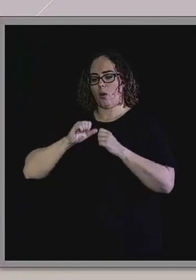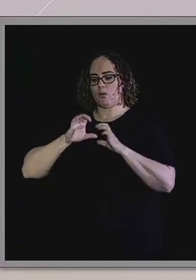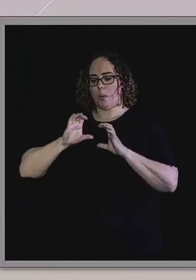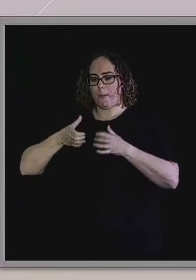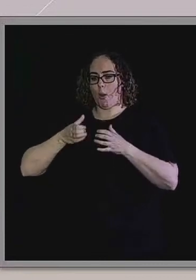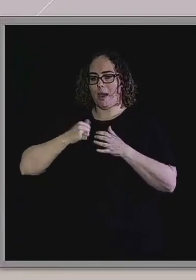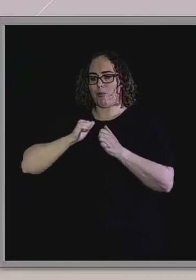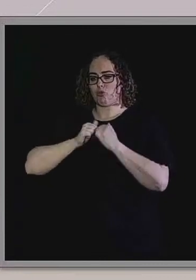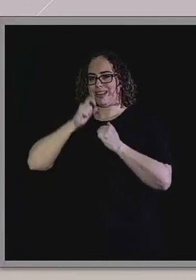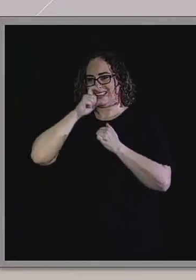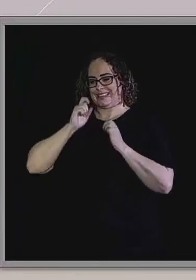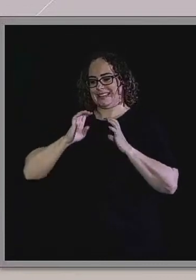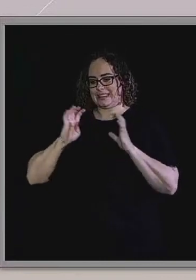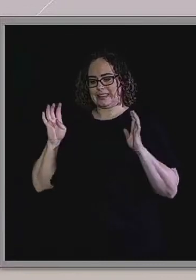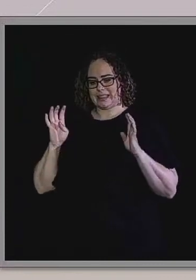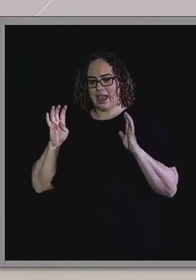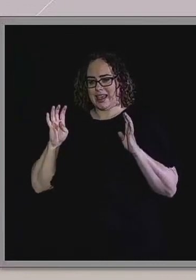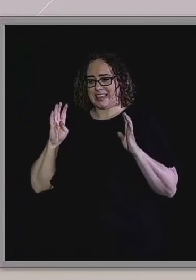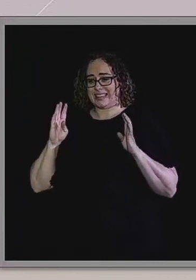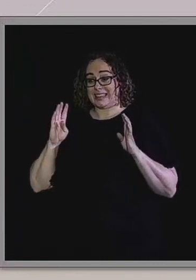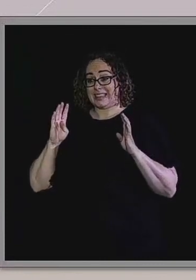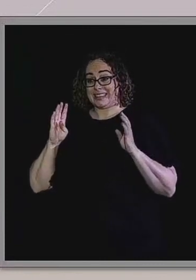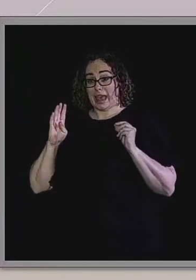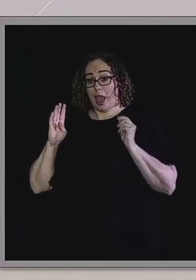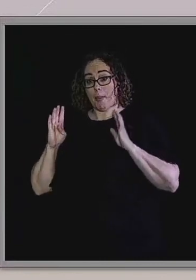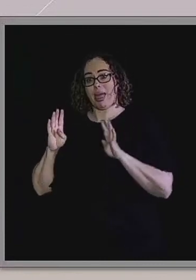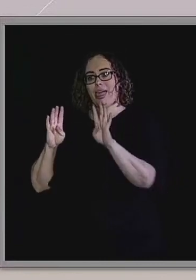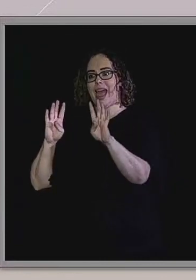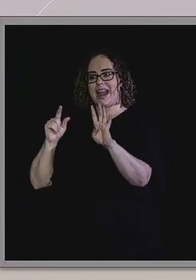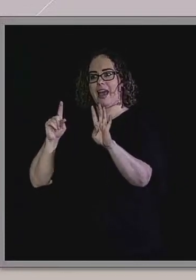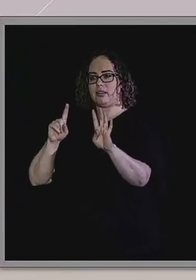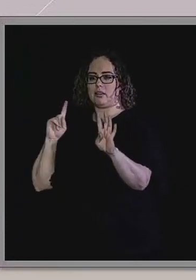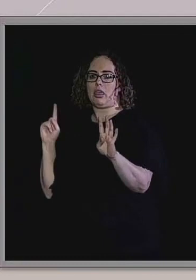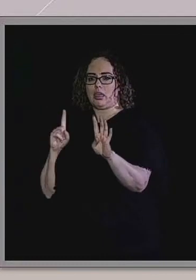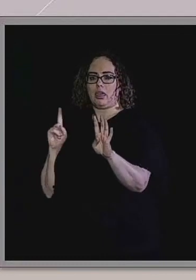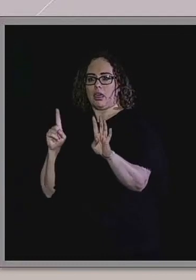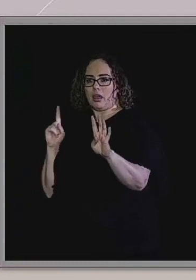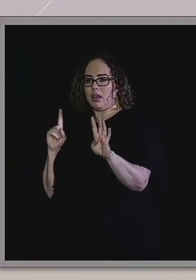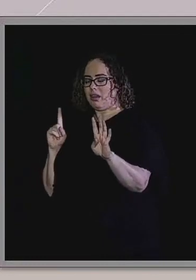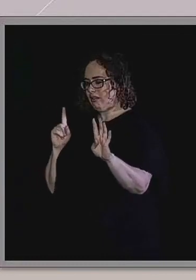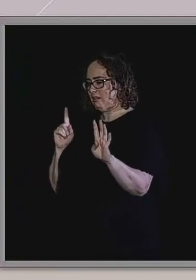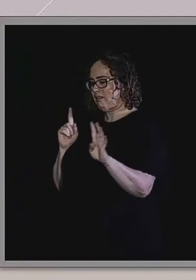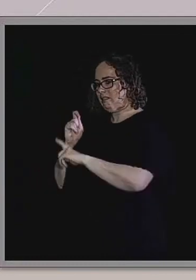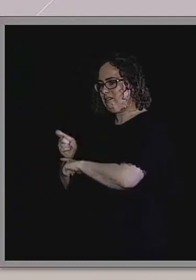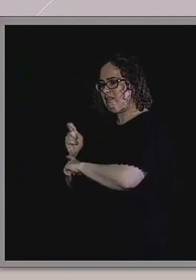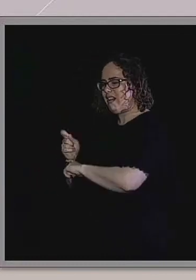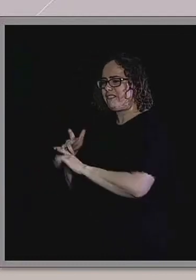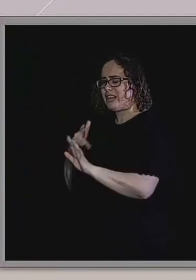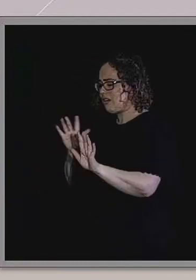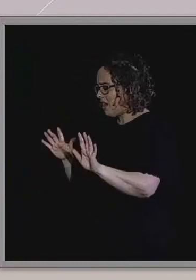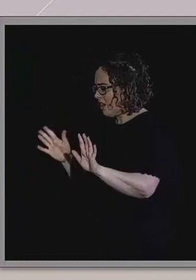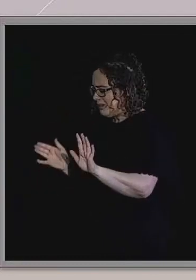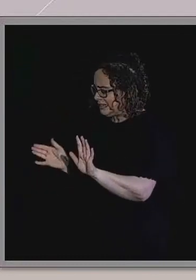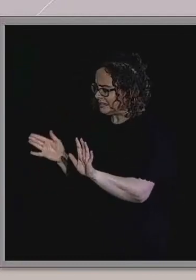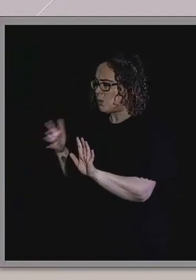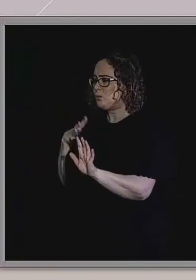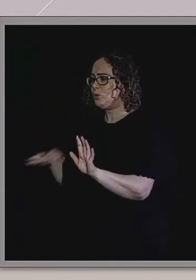lift and support our brothers and sisters out of poverty, where people right now, it's the cost of living